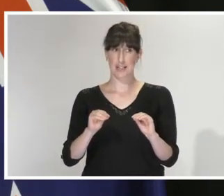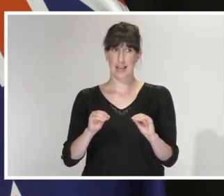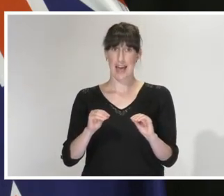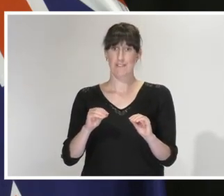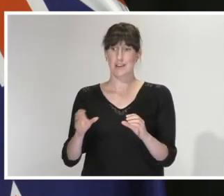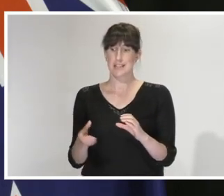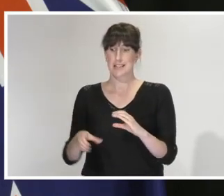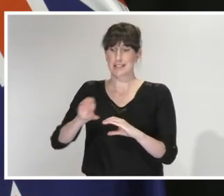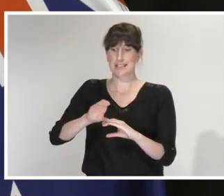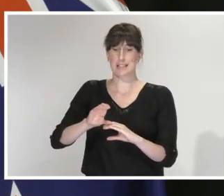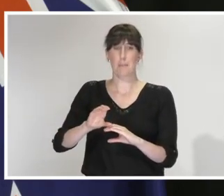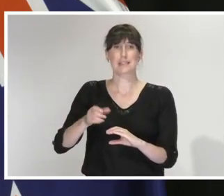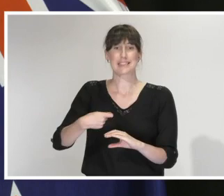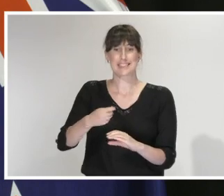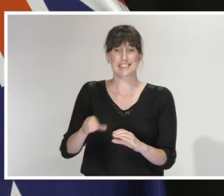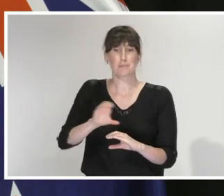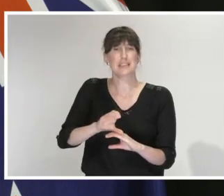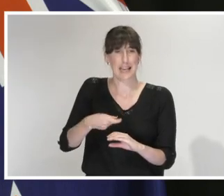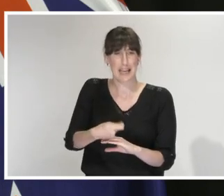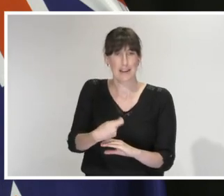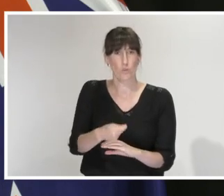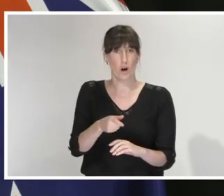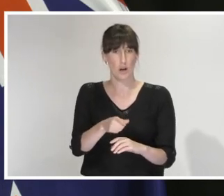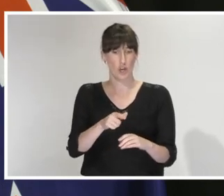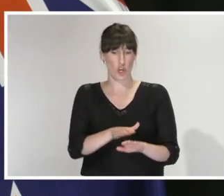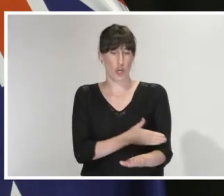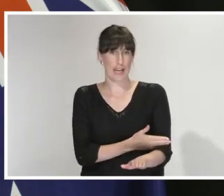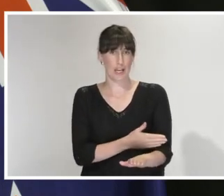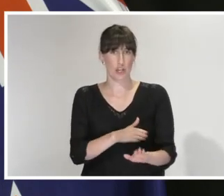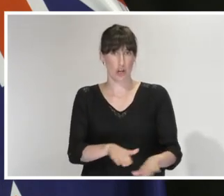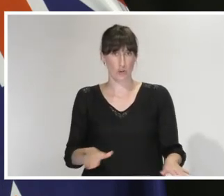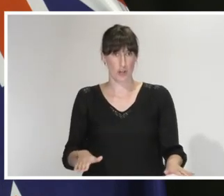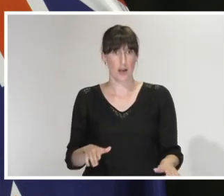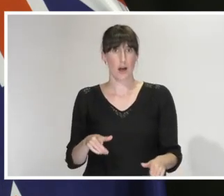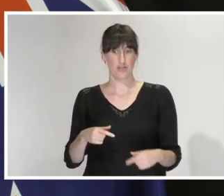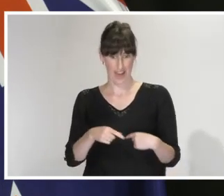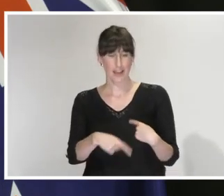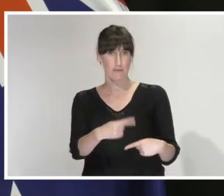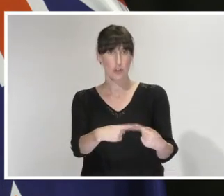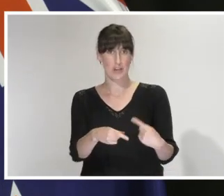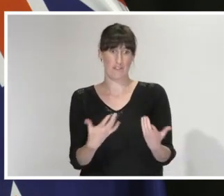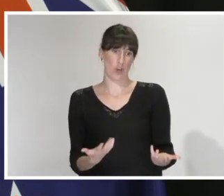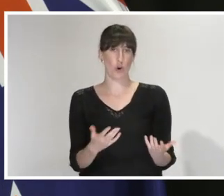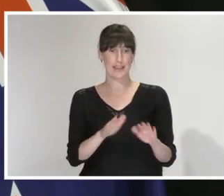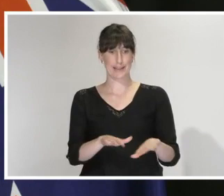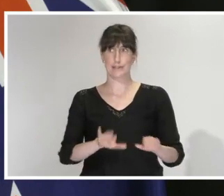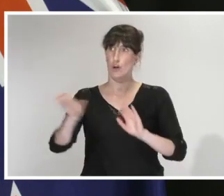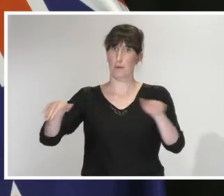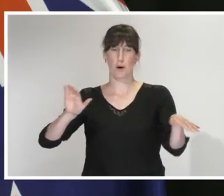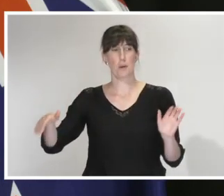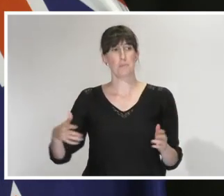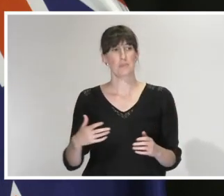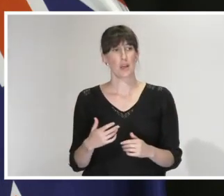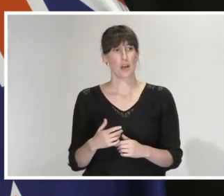that would normally go to those services continues to go to those services now, even though there are no kids in them. And they are eligible if their income